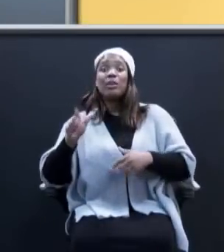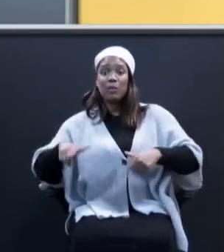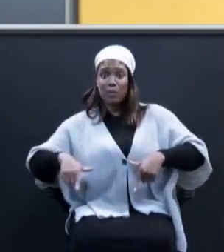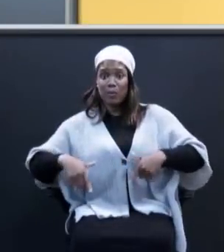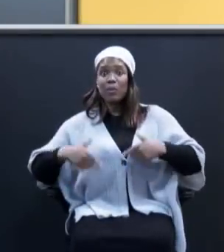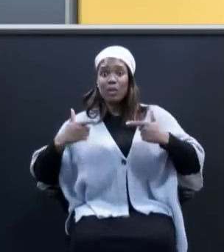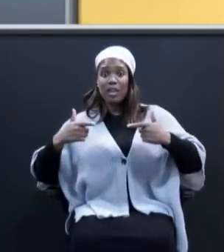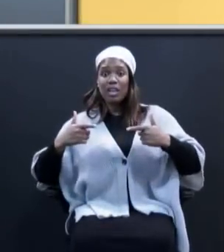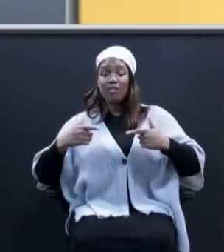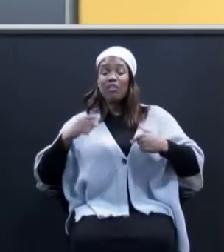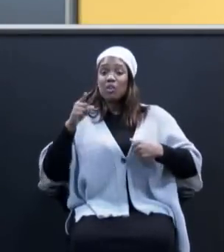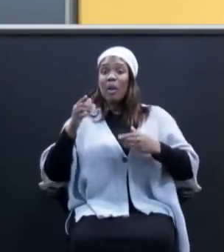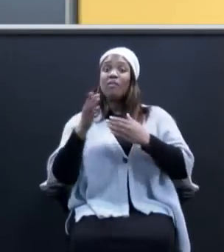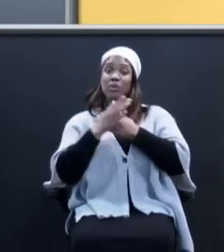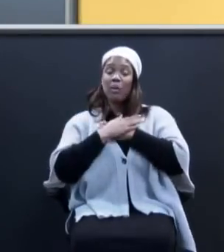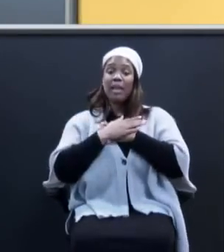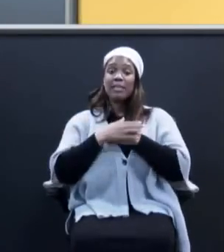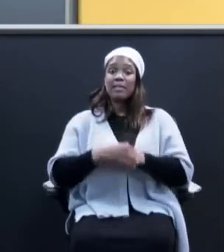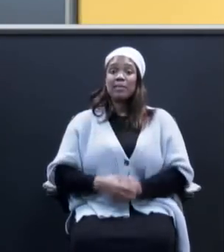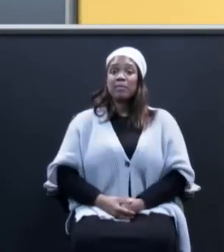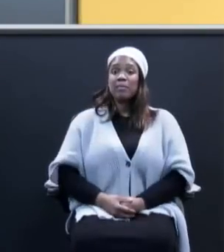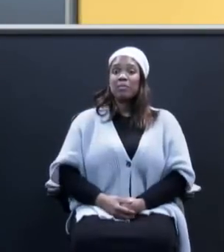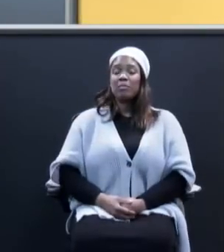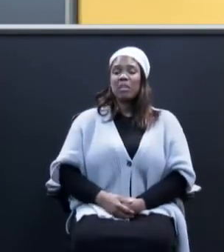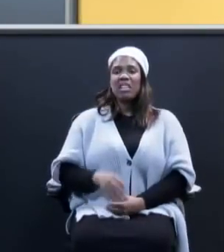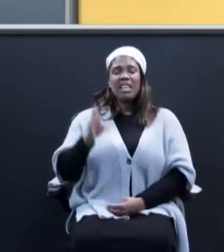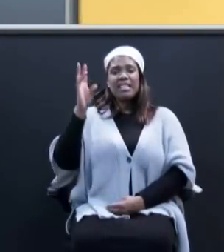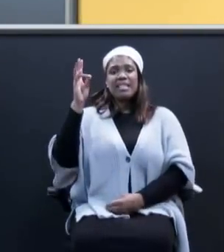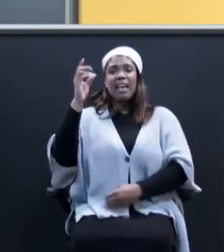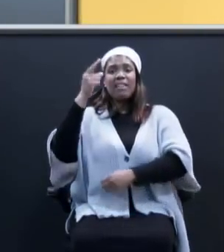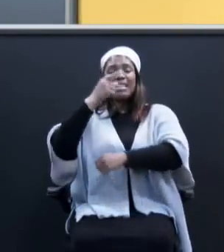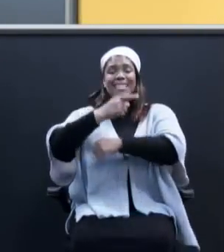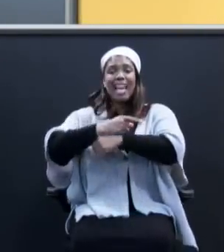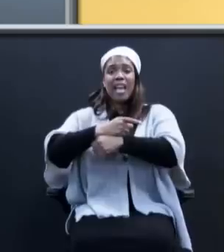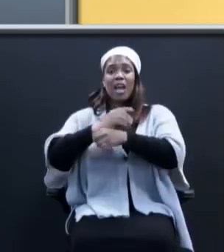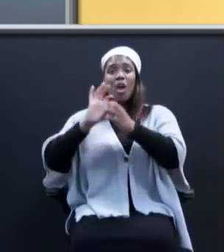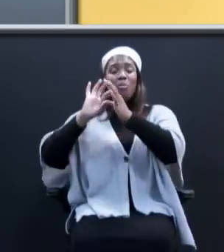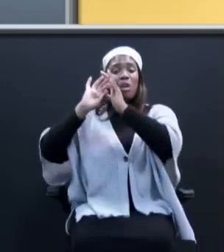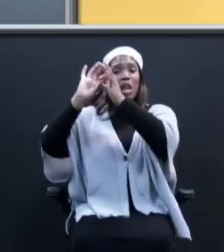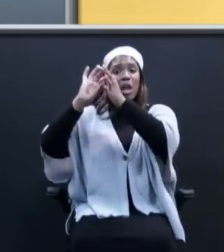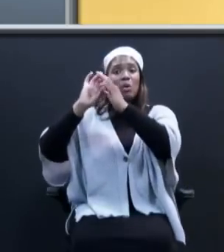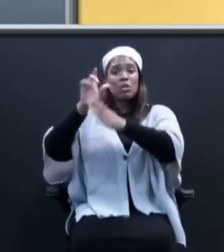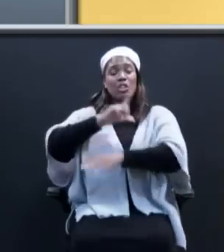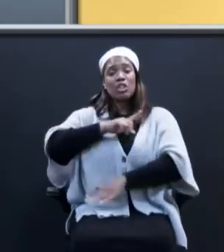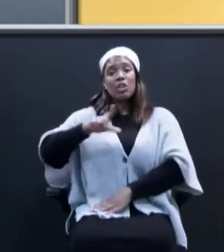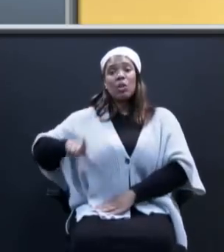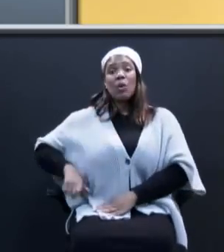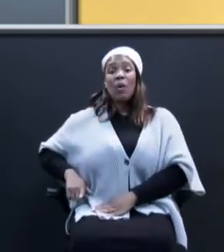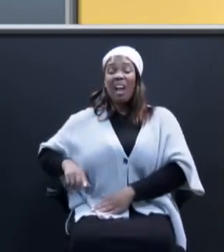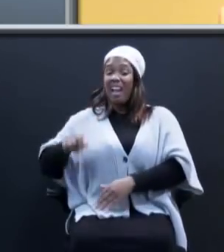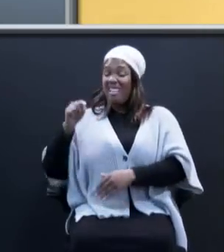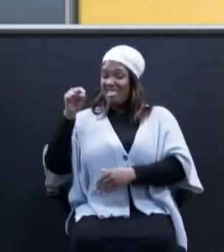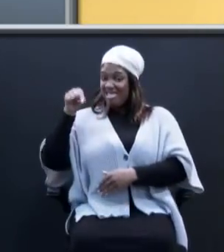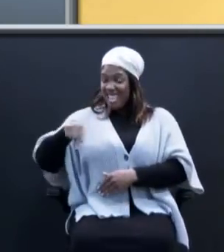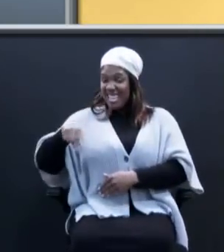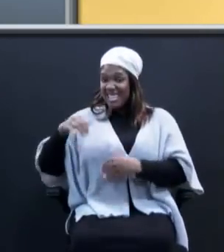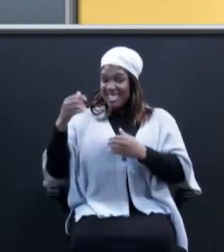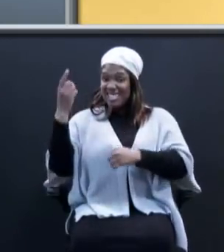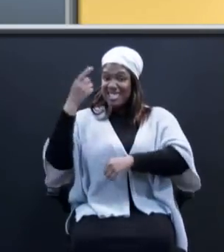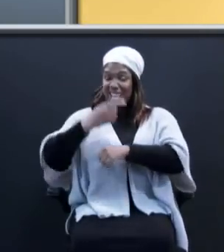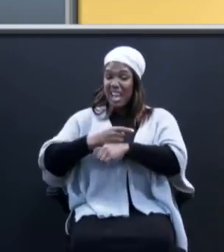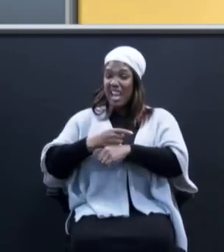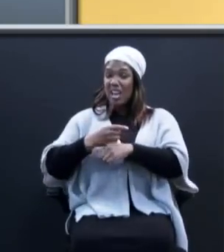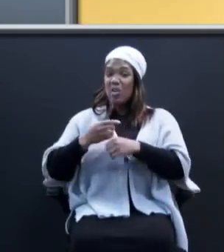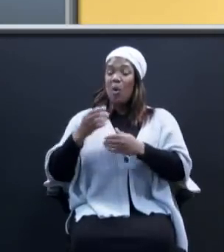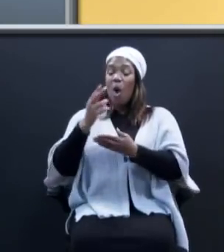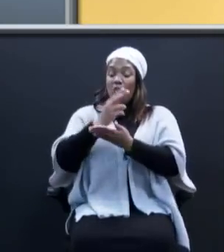brother. But the seventh day is the Sabbath day, and you shall have a holy convocation. This day, it